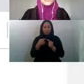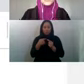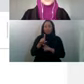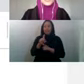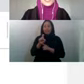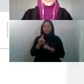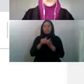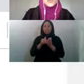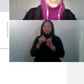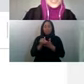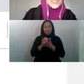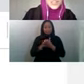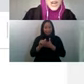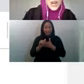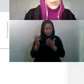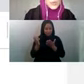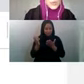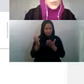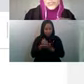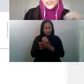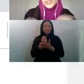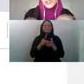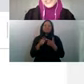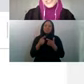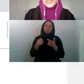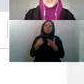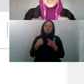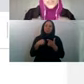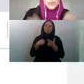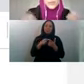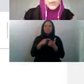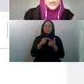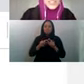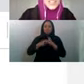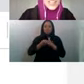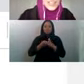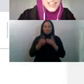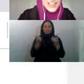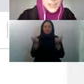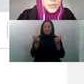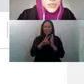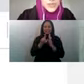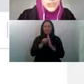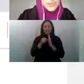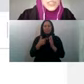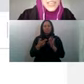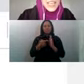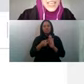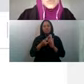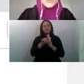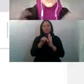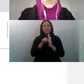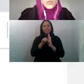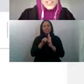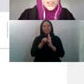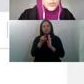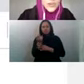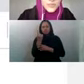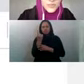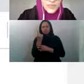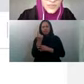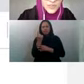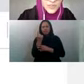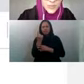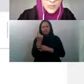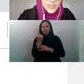this video because I think it showcases a really good understanding of the type of work that American Muslims and Muslims worldwide are